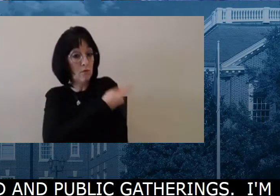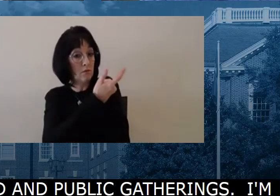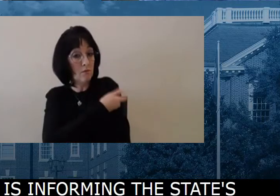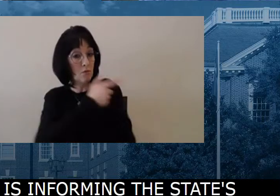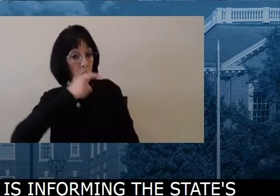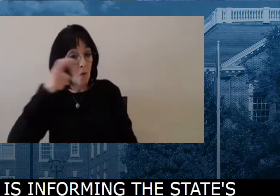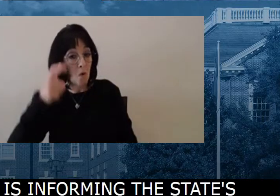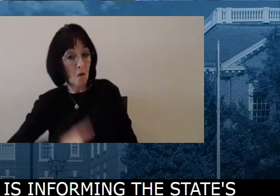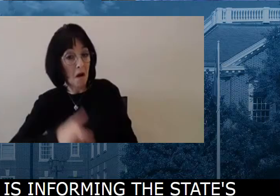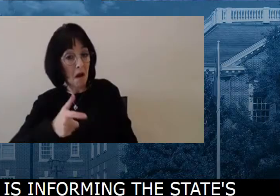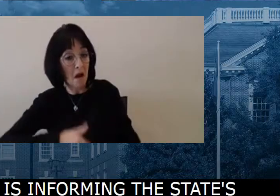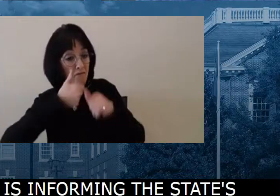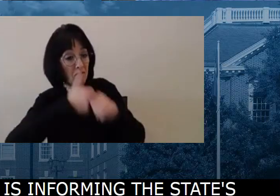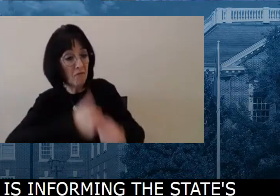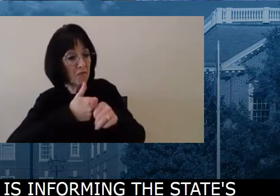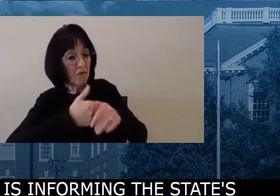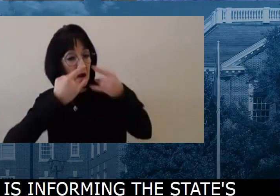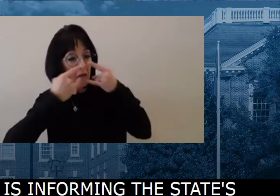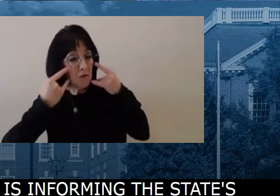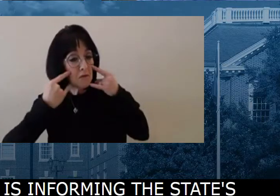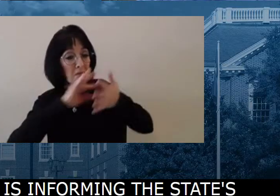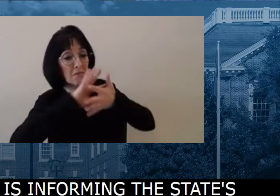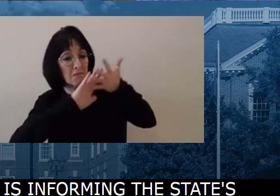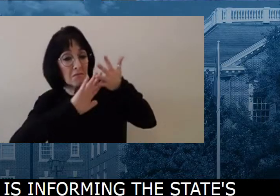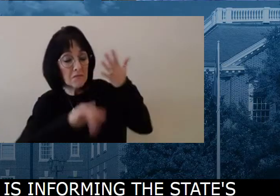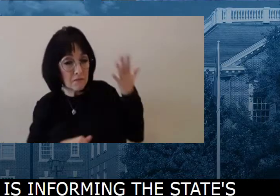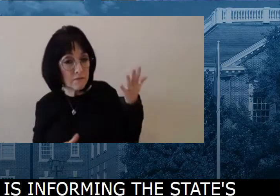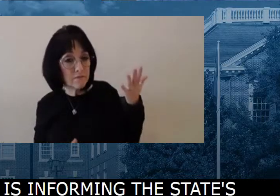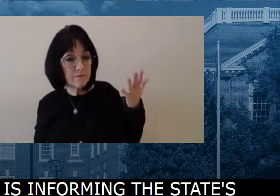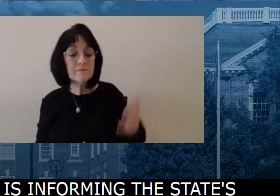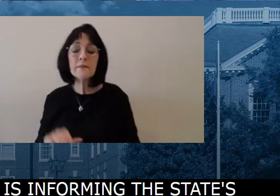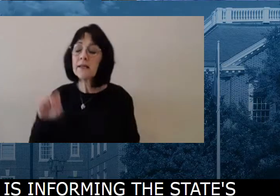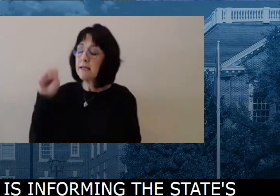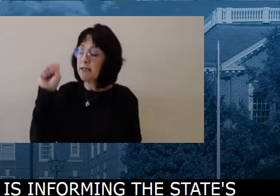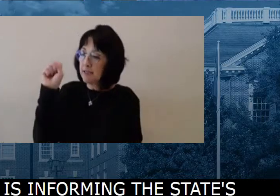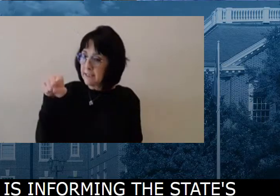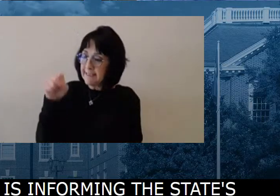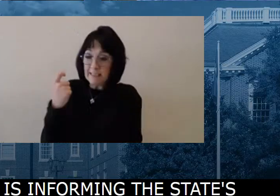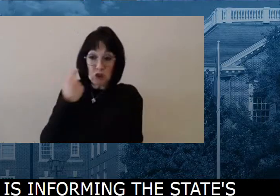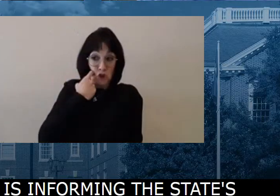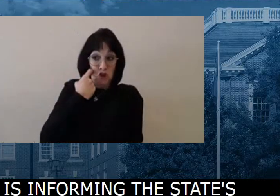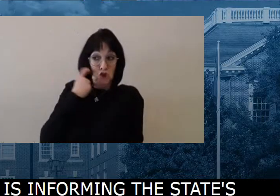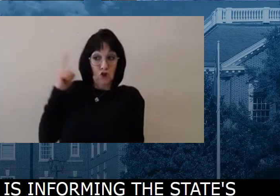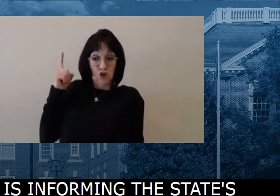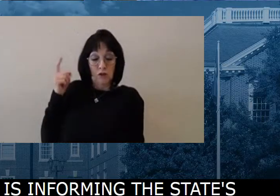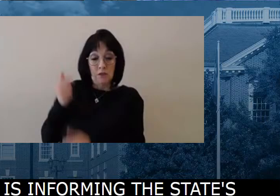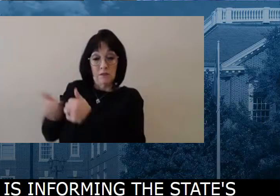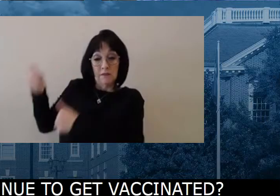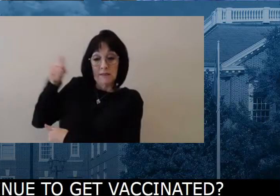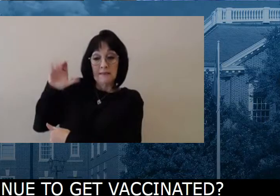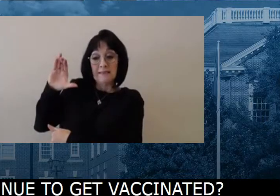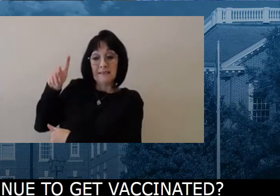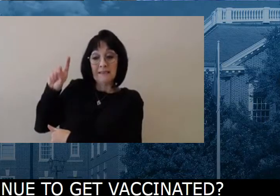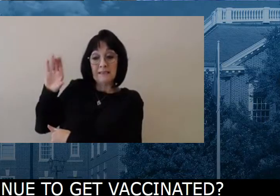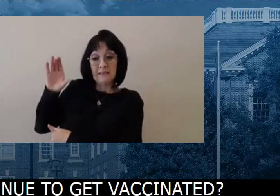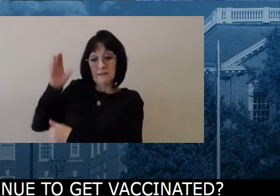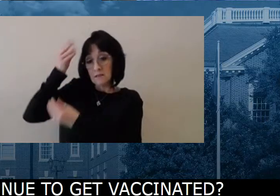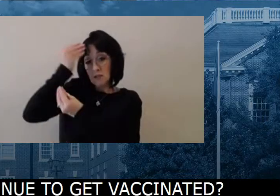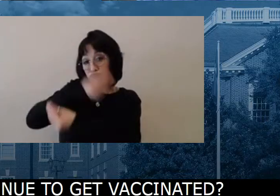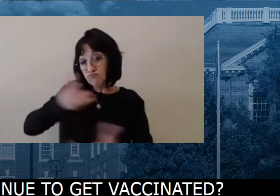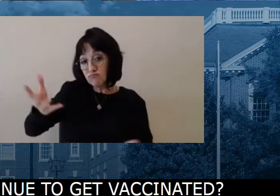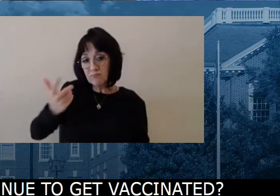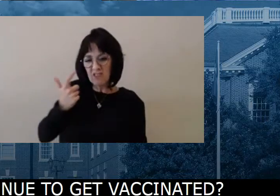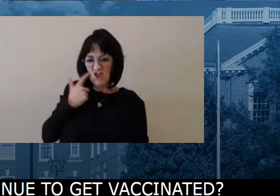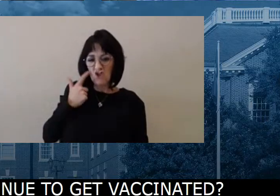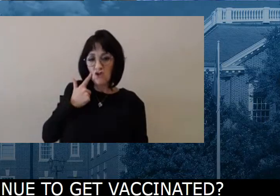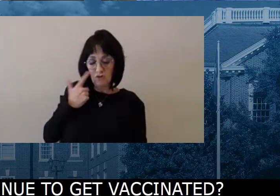over to Dr. Rattay in a minute, but all this information, this is very new. It just came out the other day. All the information that was presented today